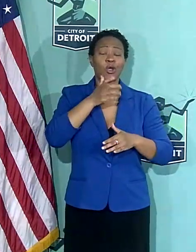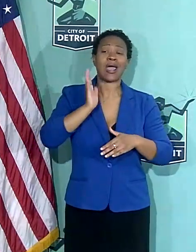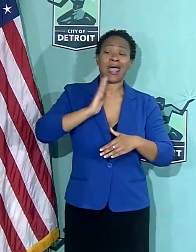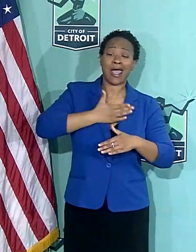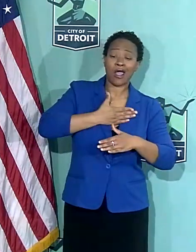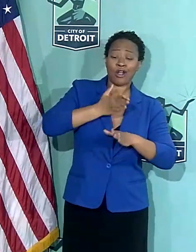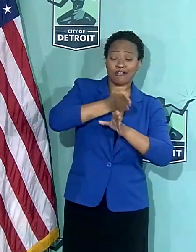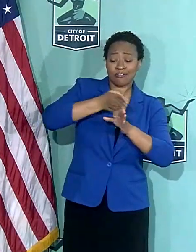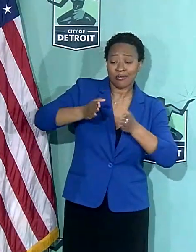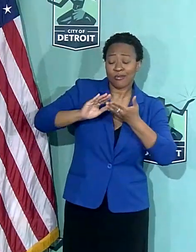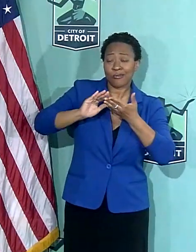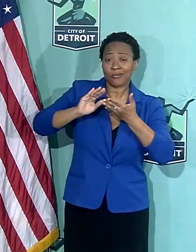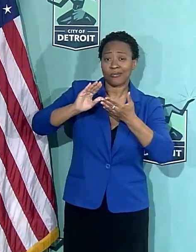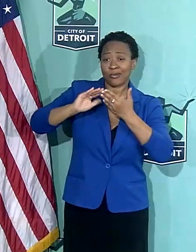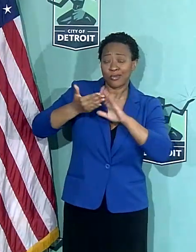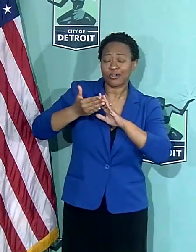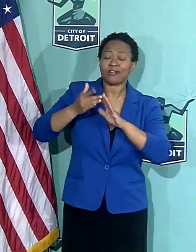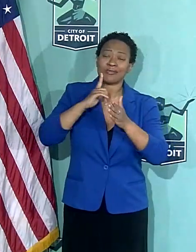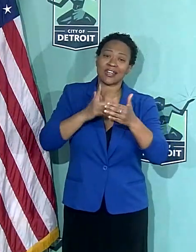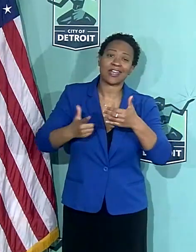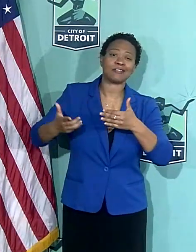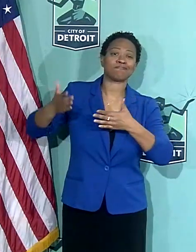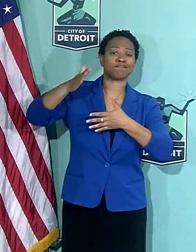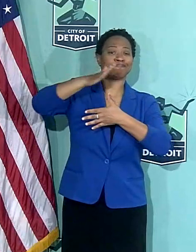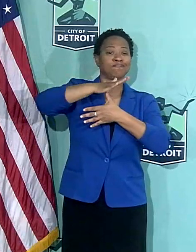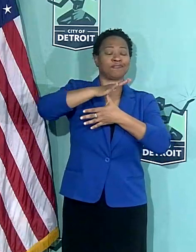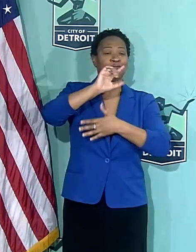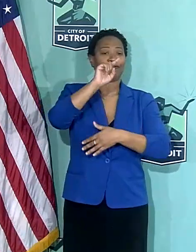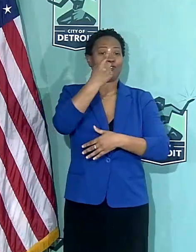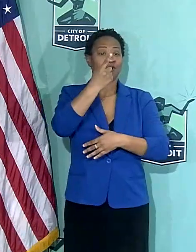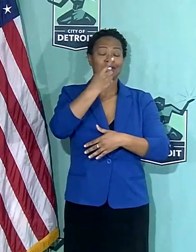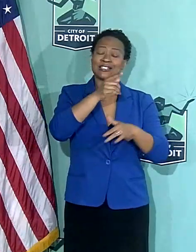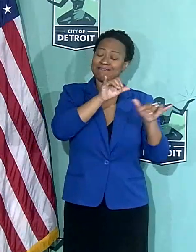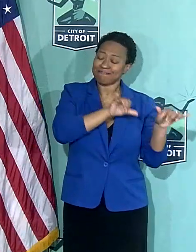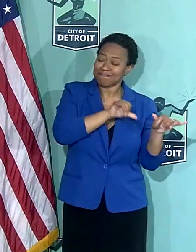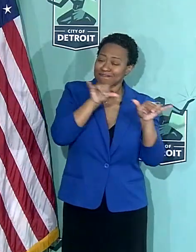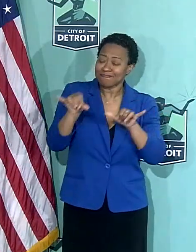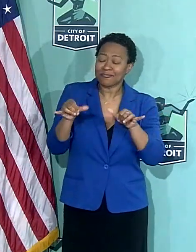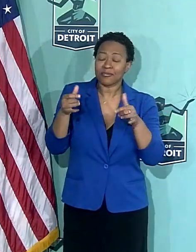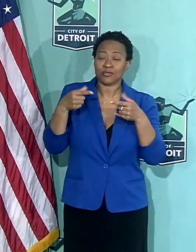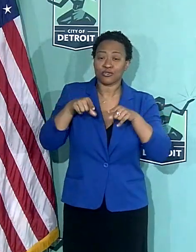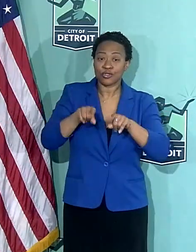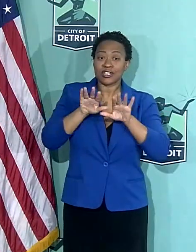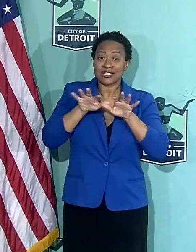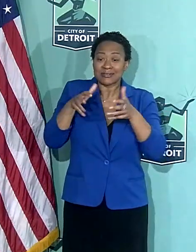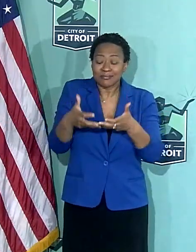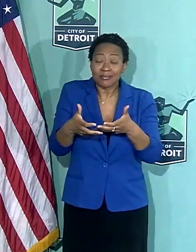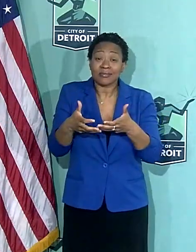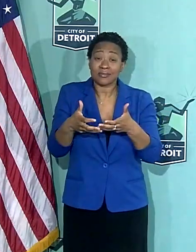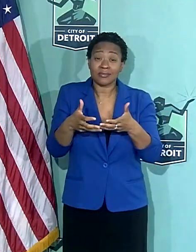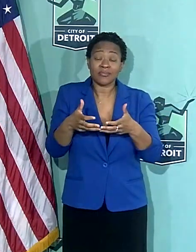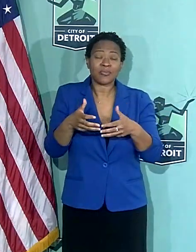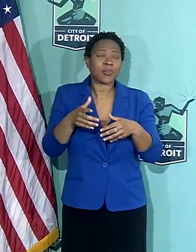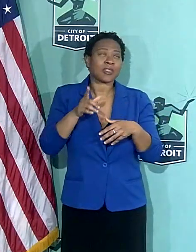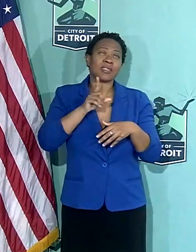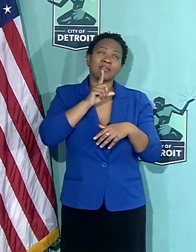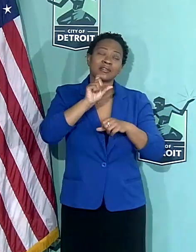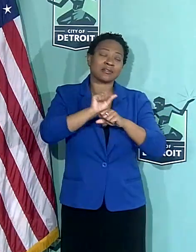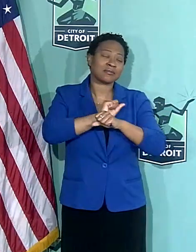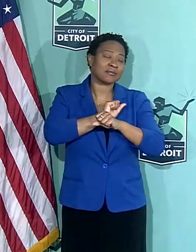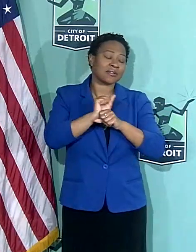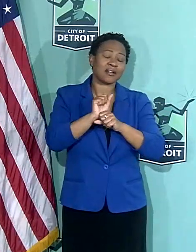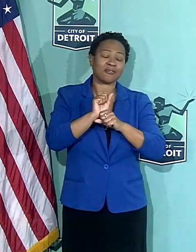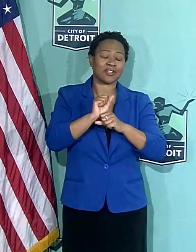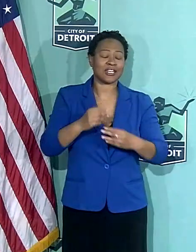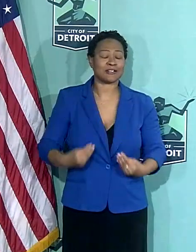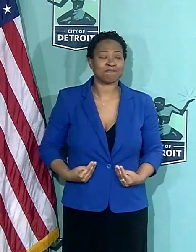neighborhoods first, and this definitely holds true during this pandemic. And it is definitely a great morale